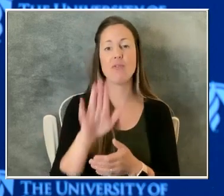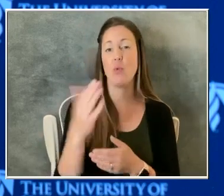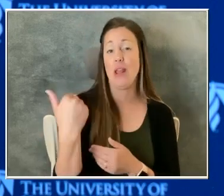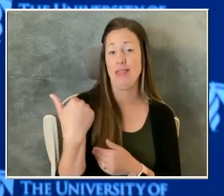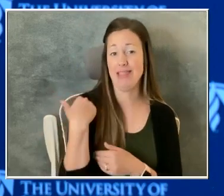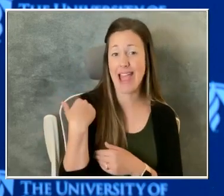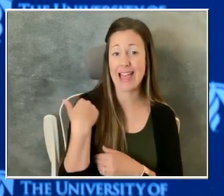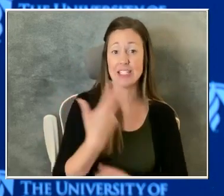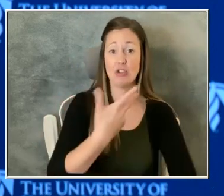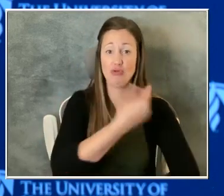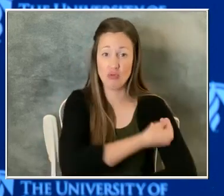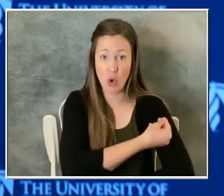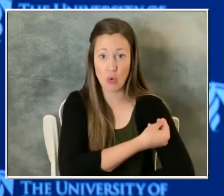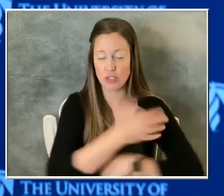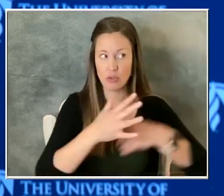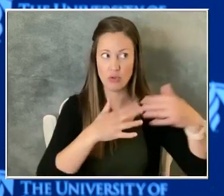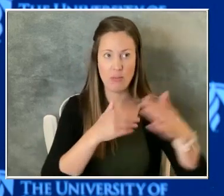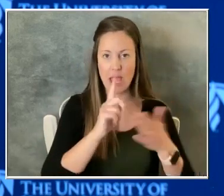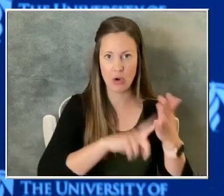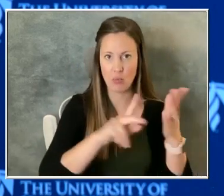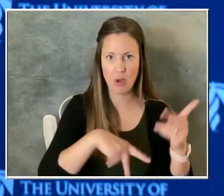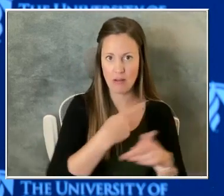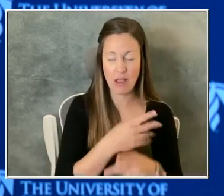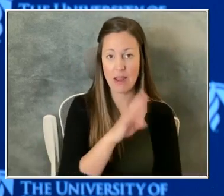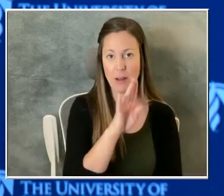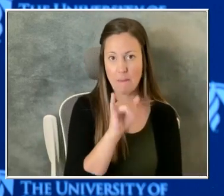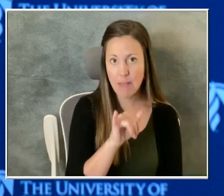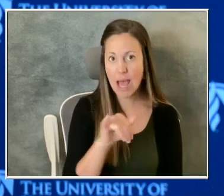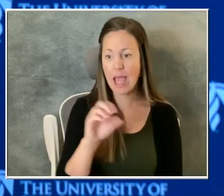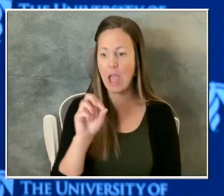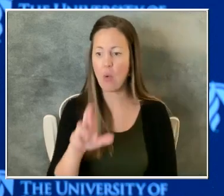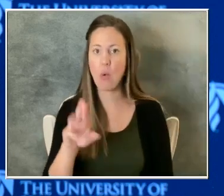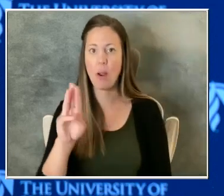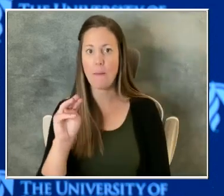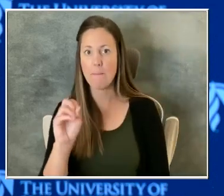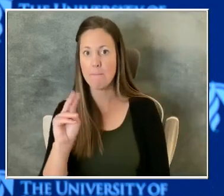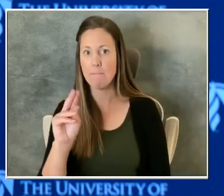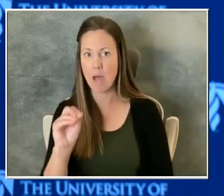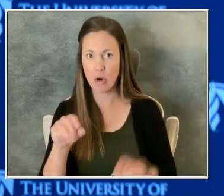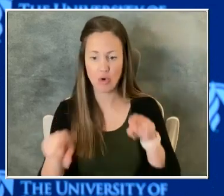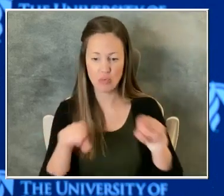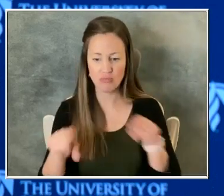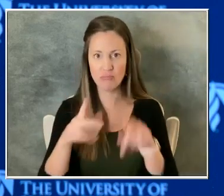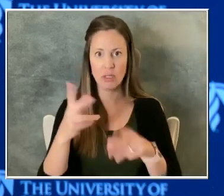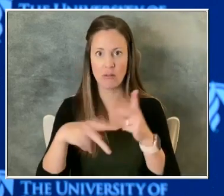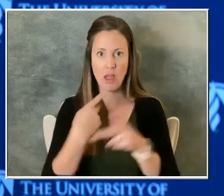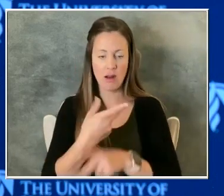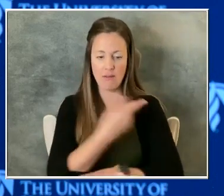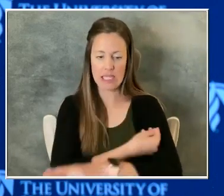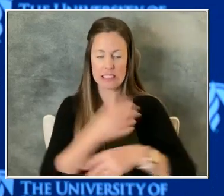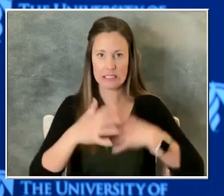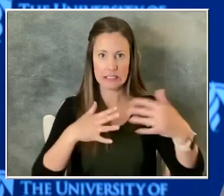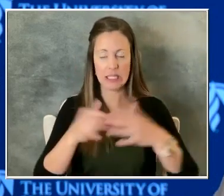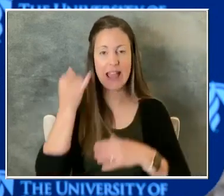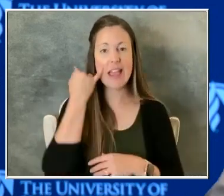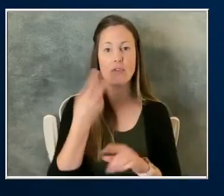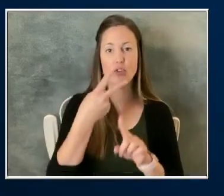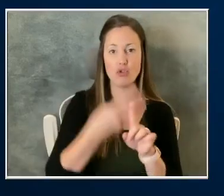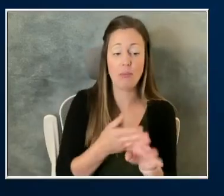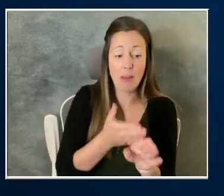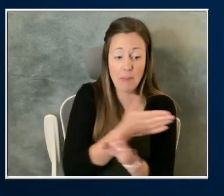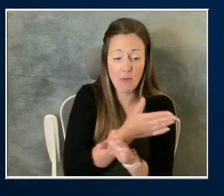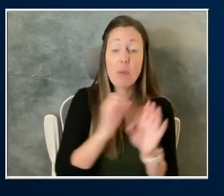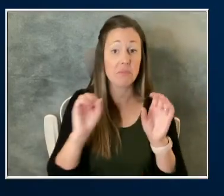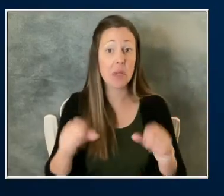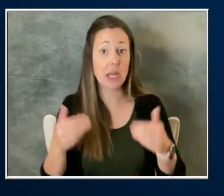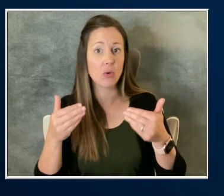what kind of bivalent or monovalent previous to that. But if it was 2 months prior, you are okay to get the vaccine.